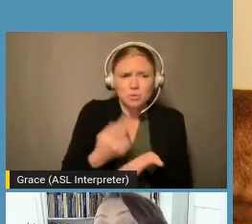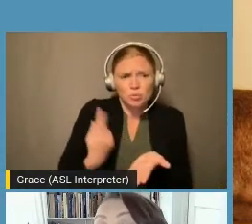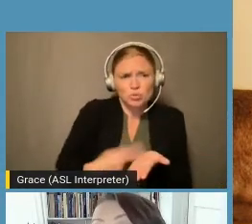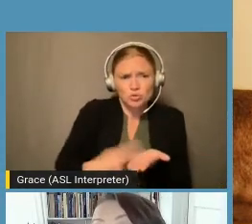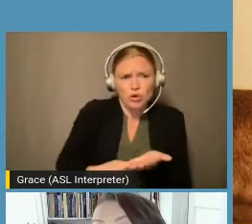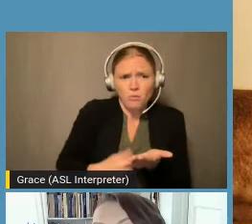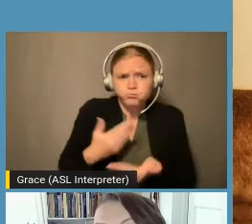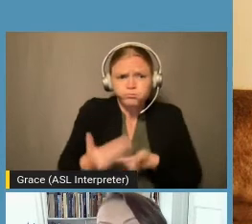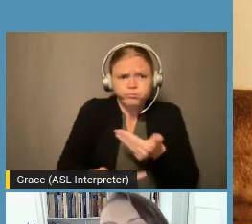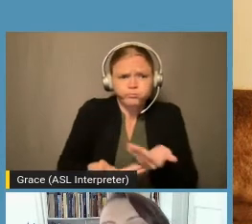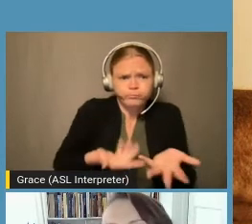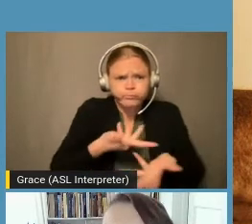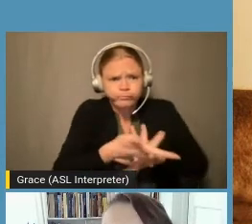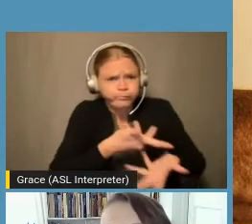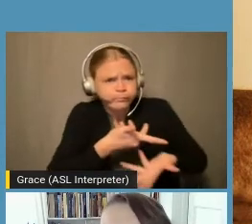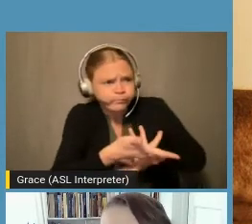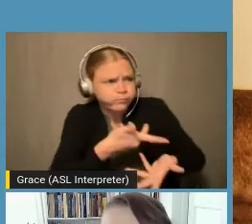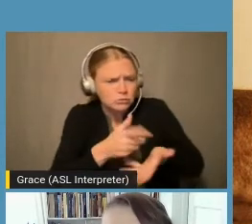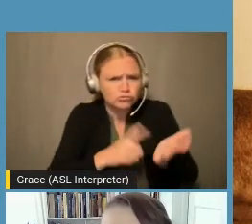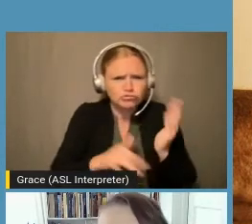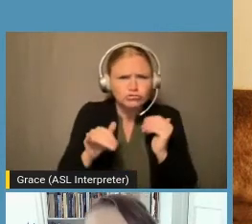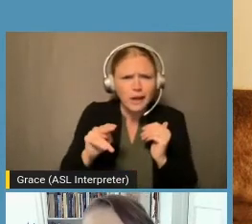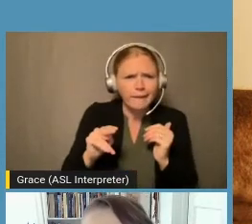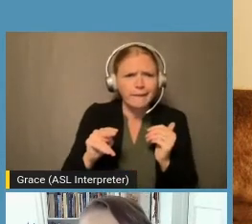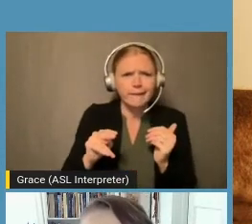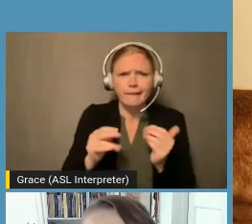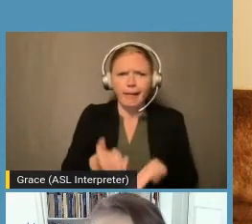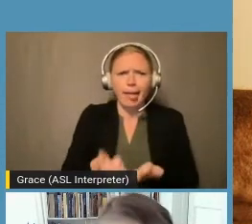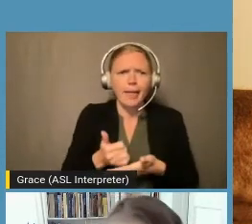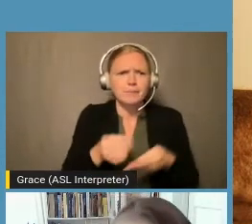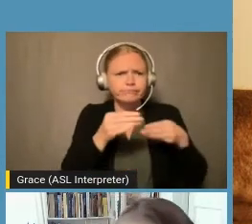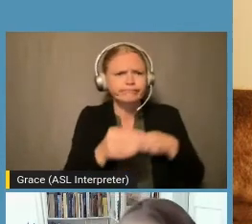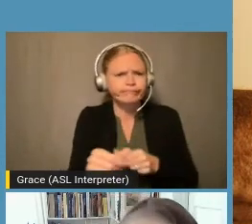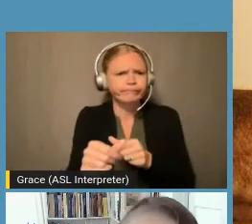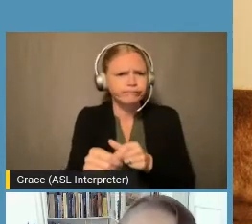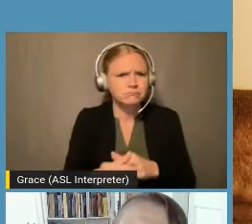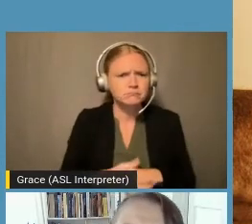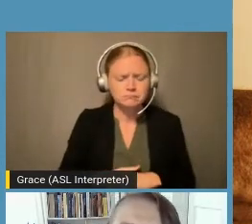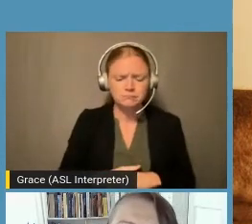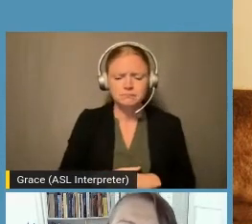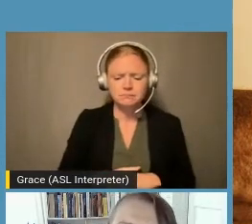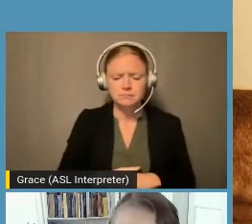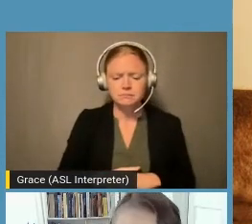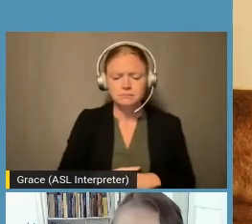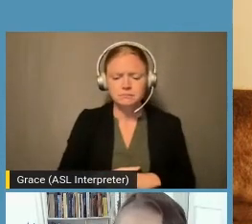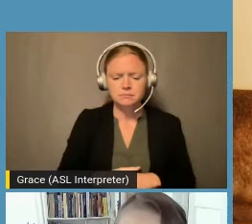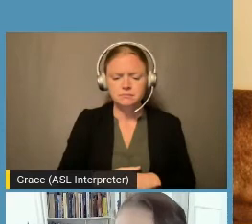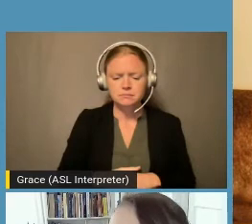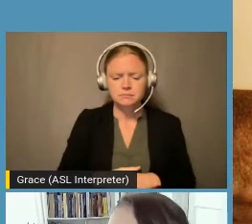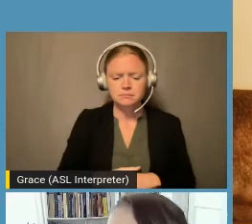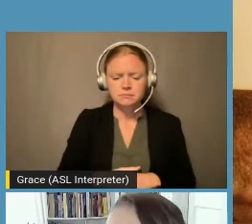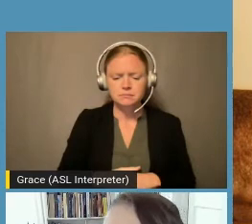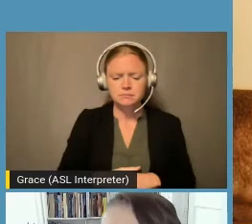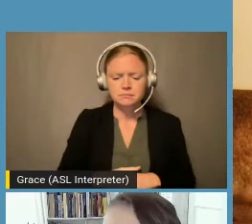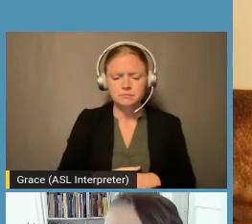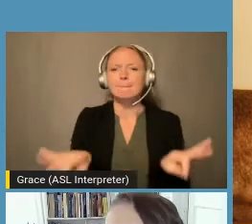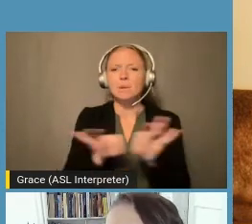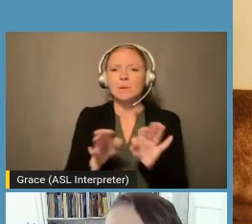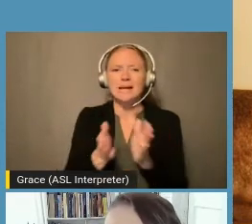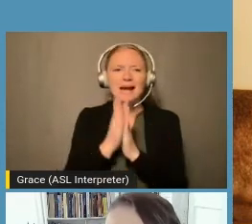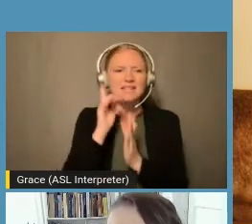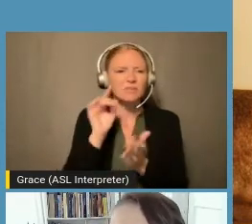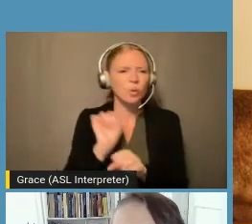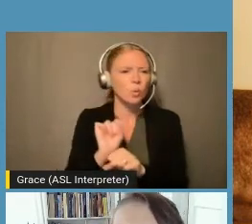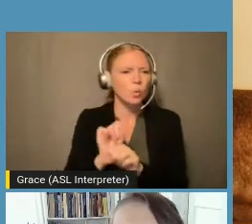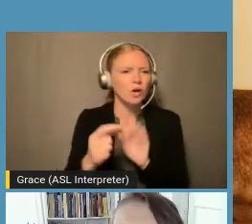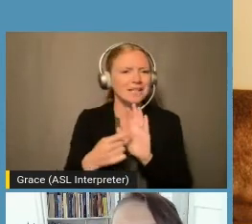going well. It just helps things go better. The other thing is asking for work samples.